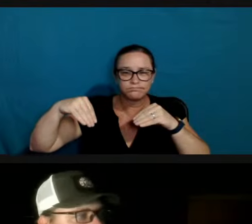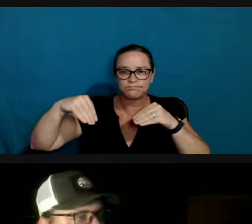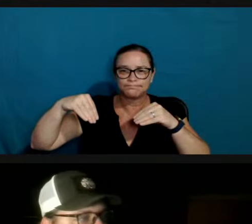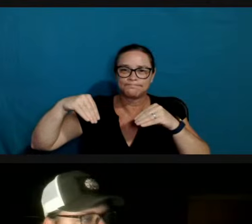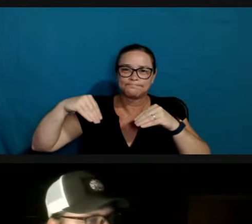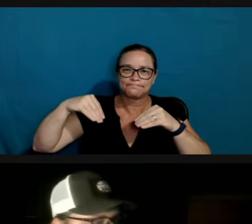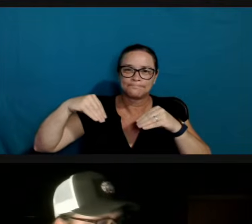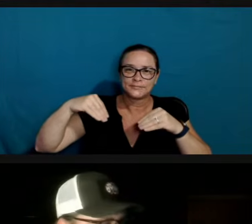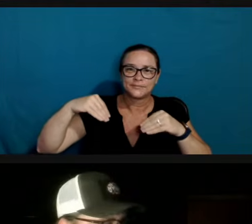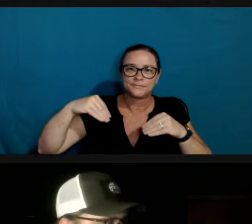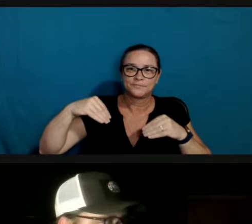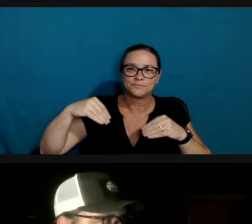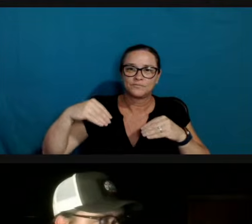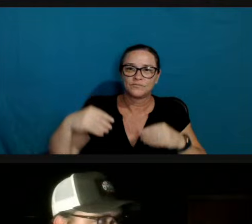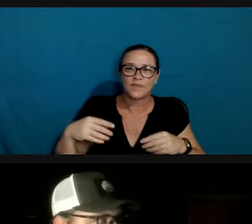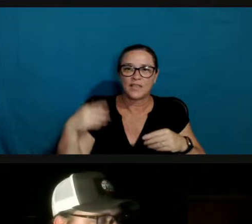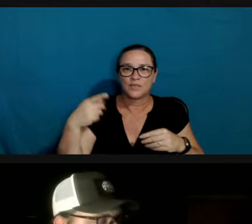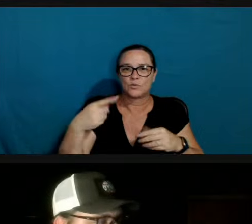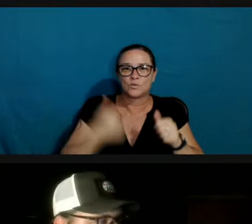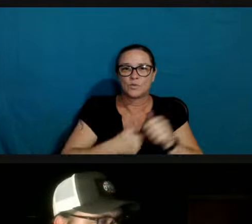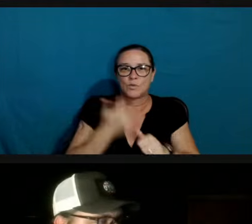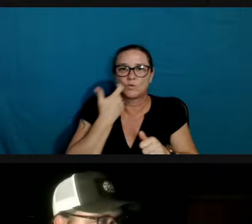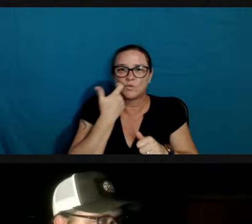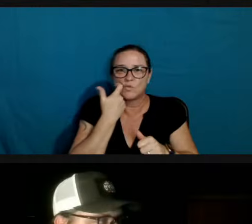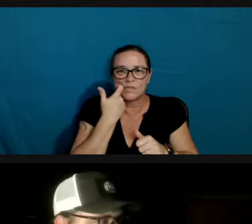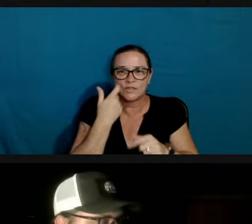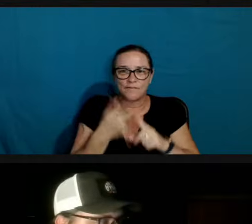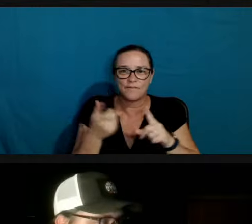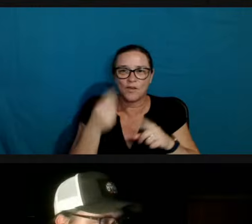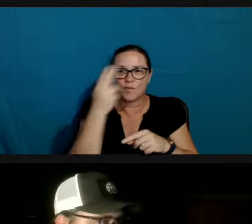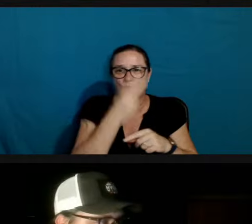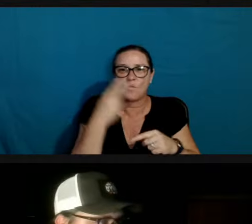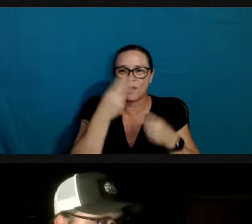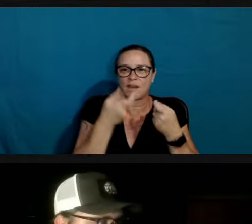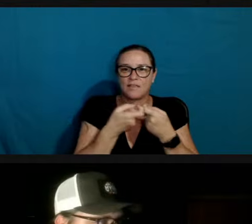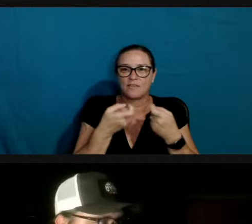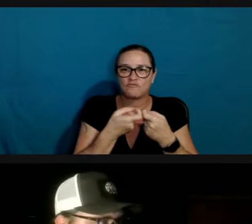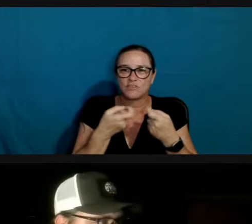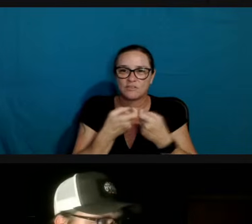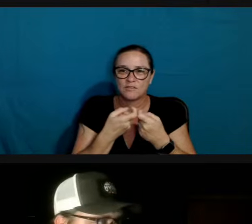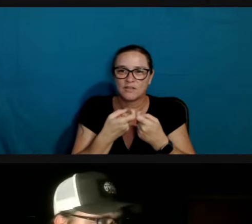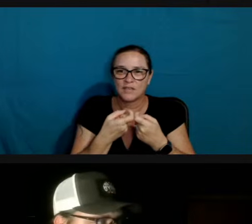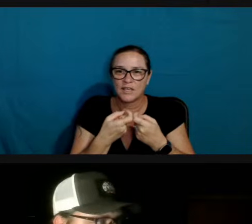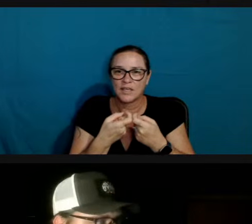this was the latest from Hawaiʻi Electric. Hawaiʻi Electric